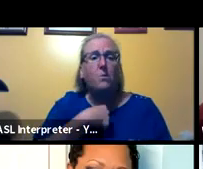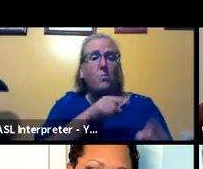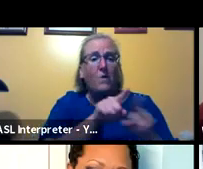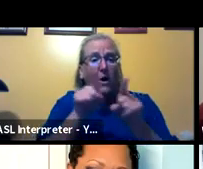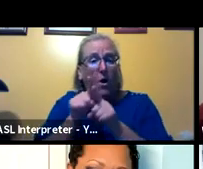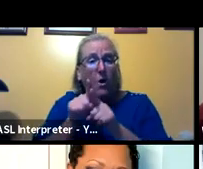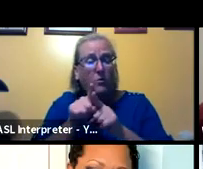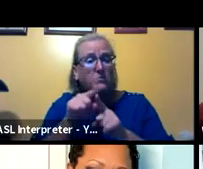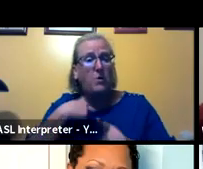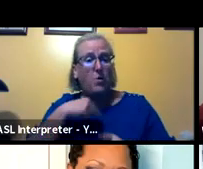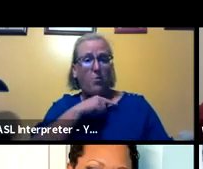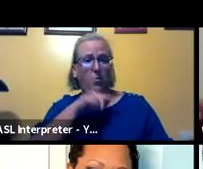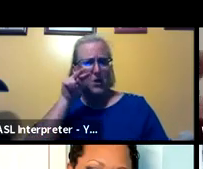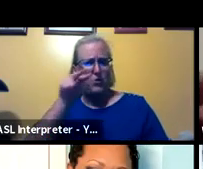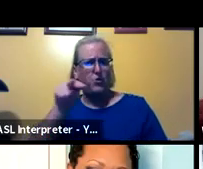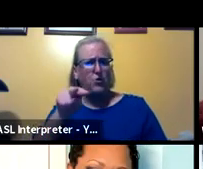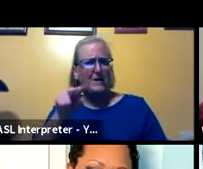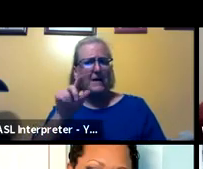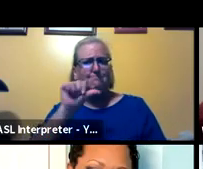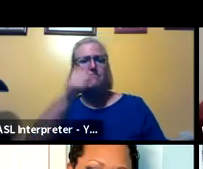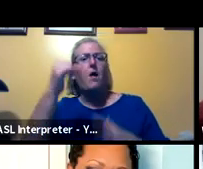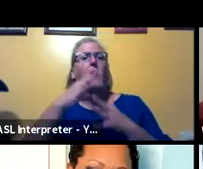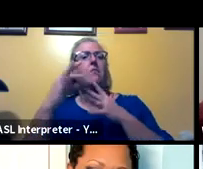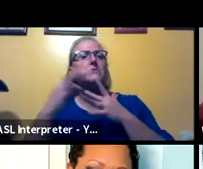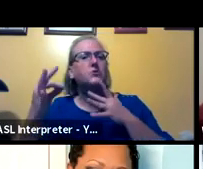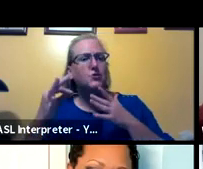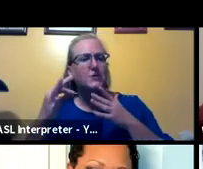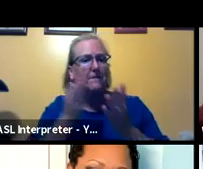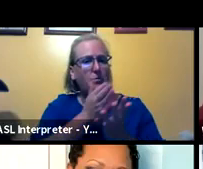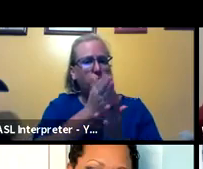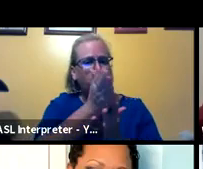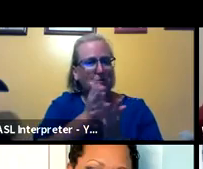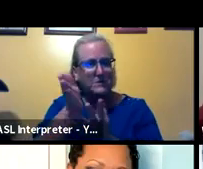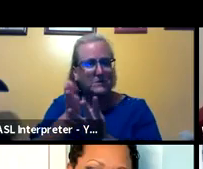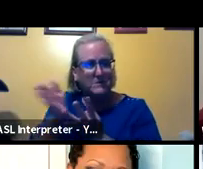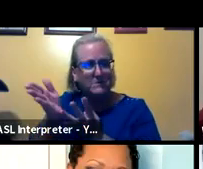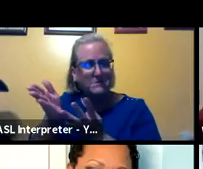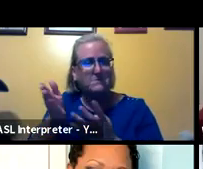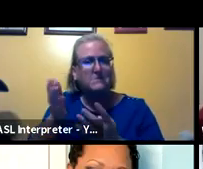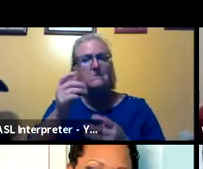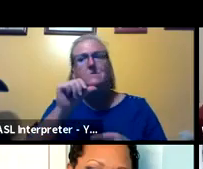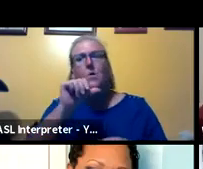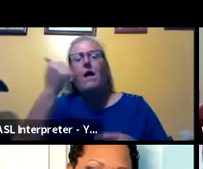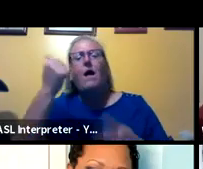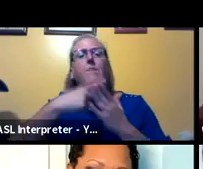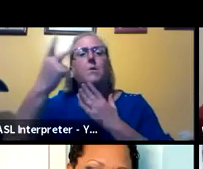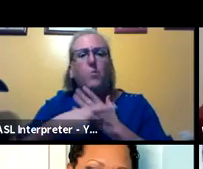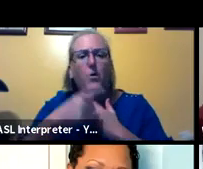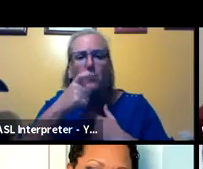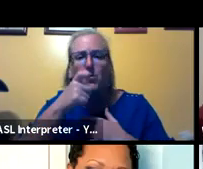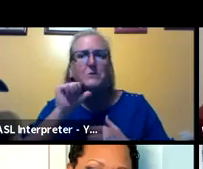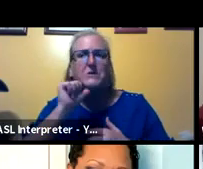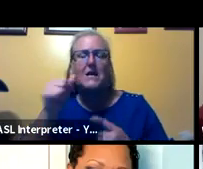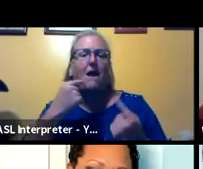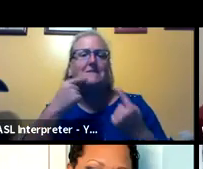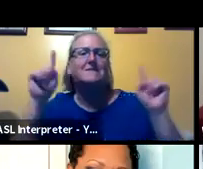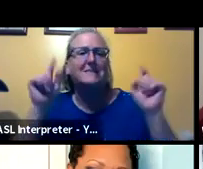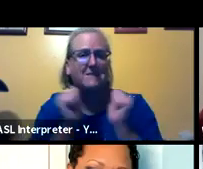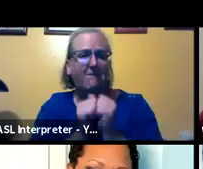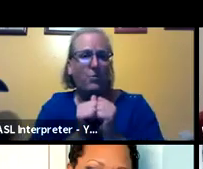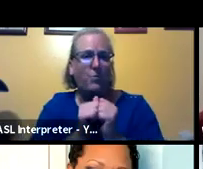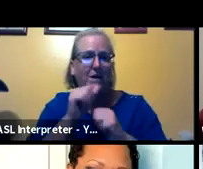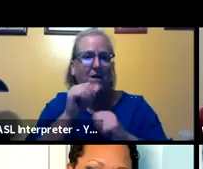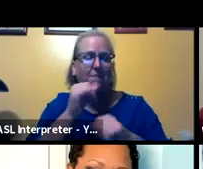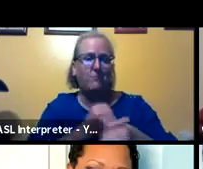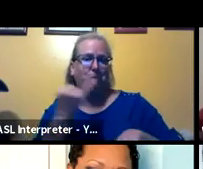at alternative routes or programming for those that may not be successful in the virtual space. We realize